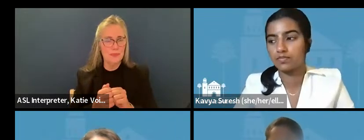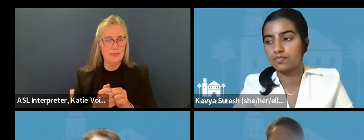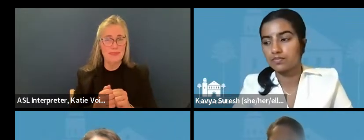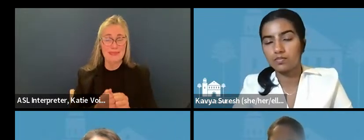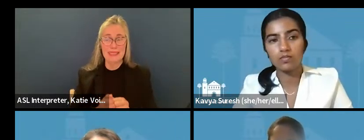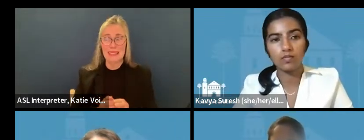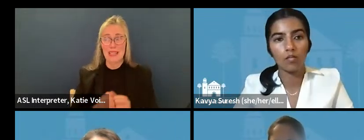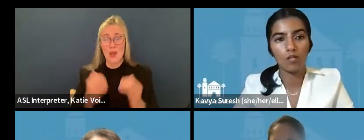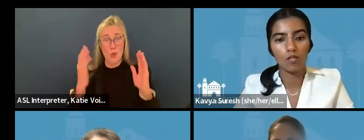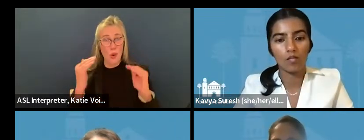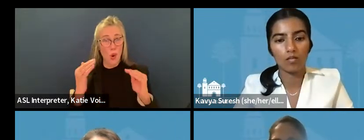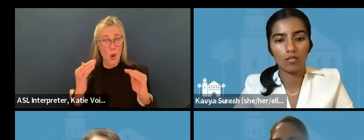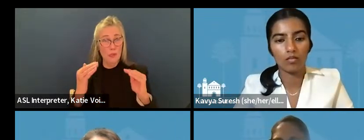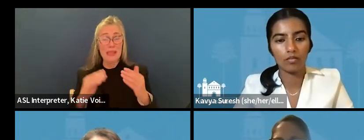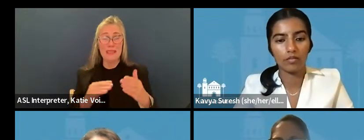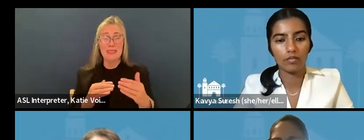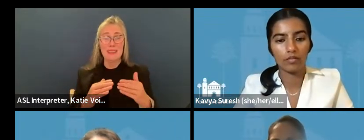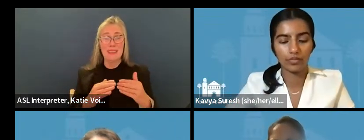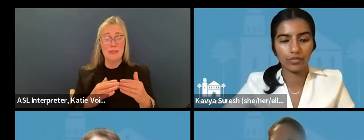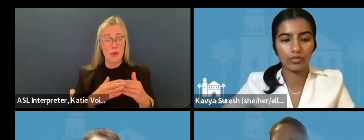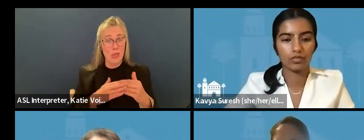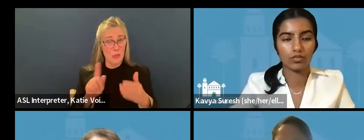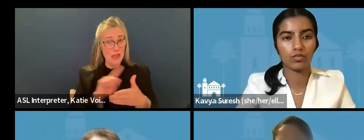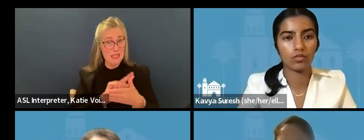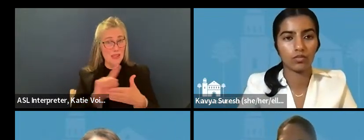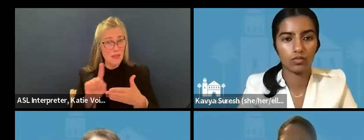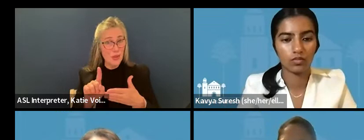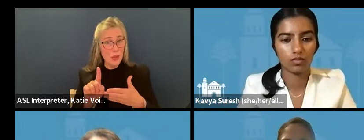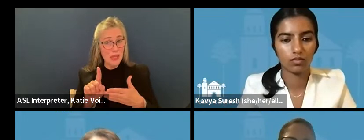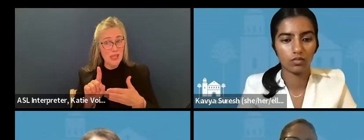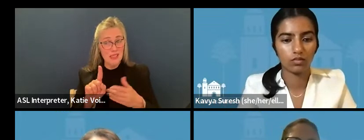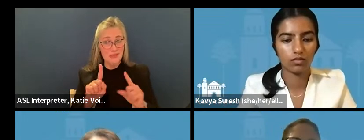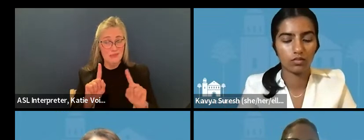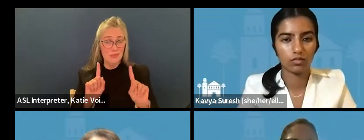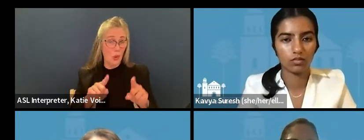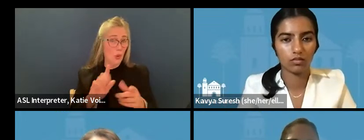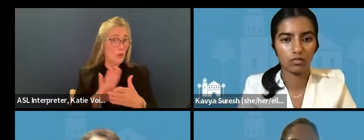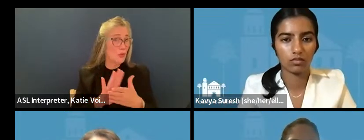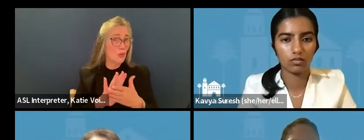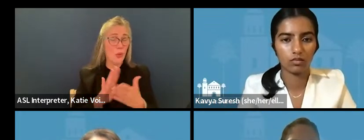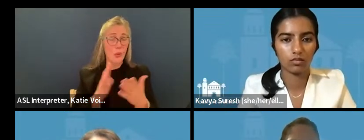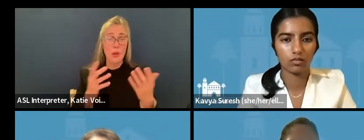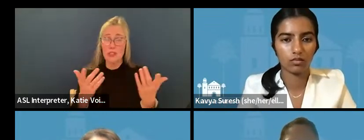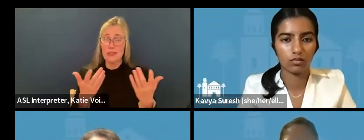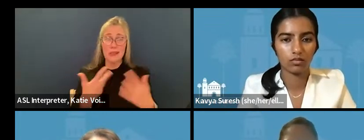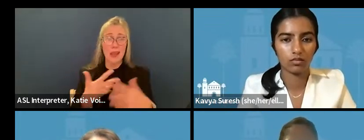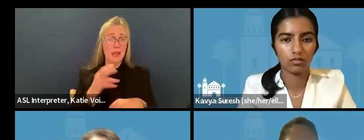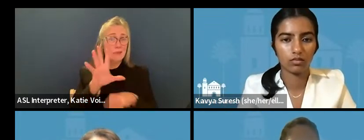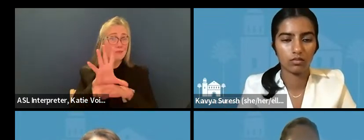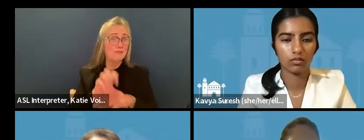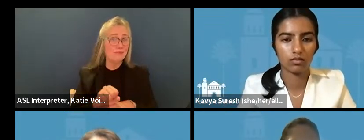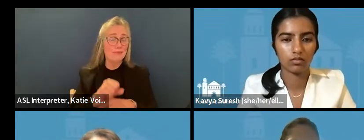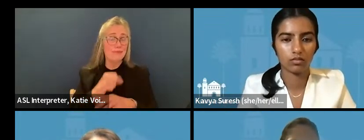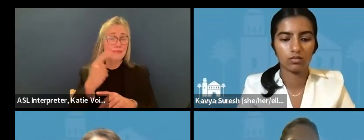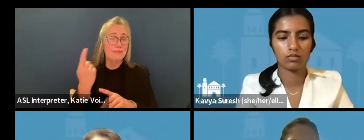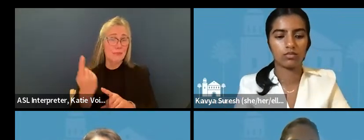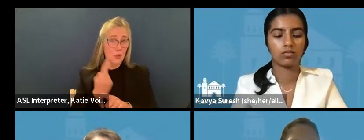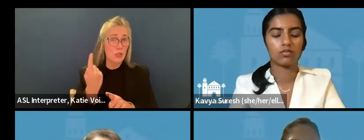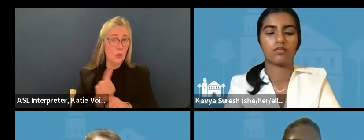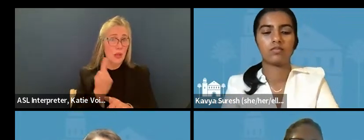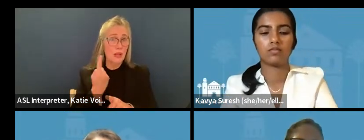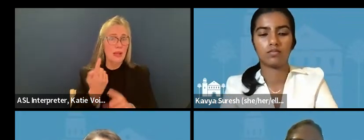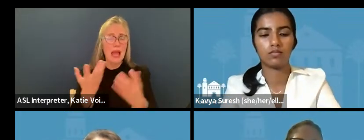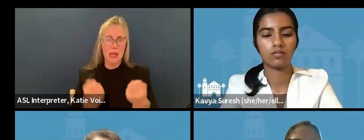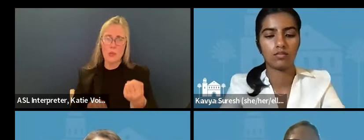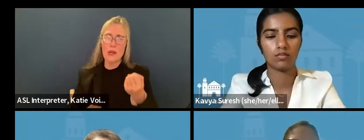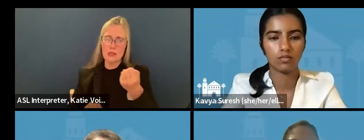can, return to school as usual, and just know that we're certainly, want to be of support as